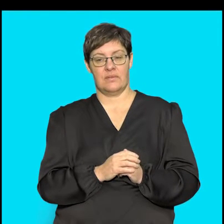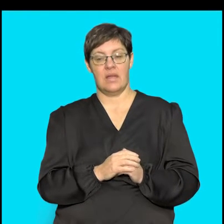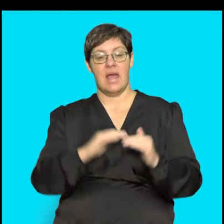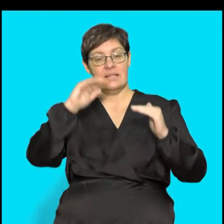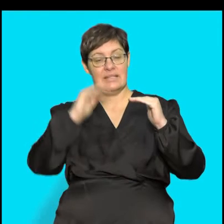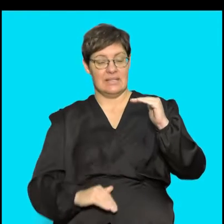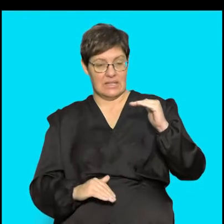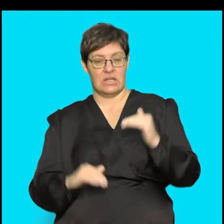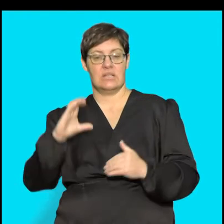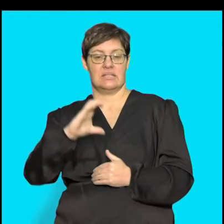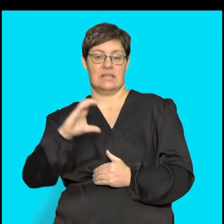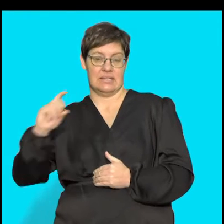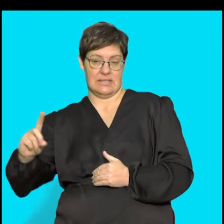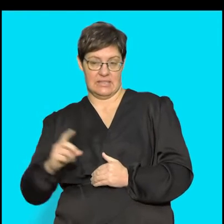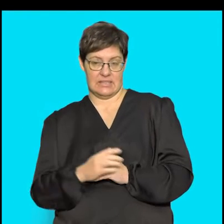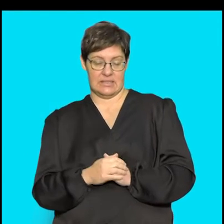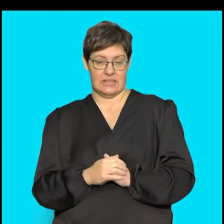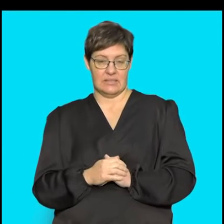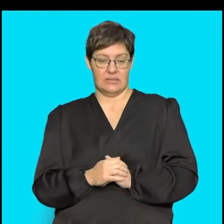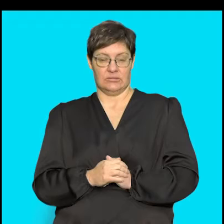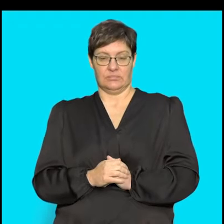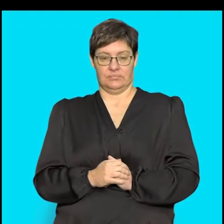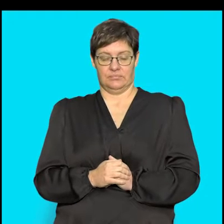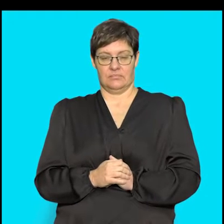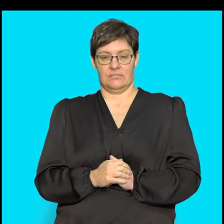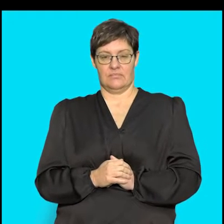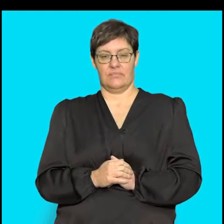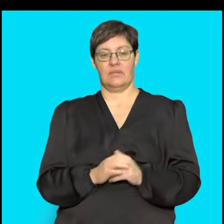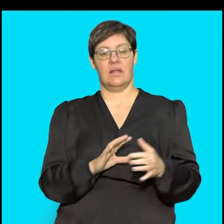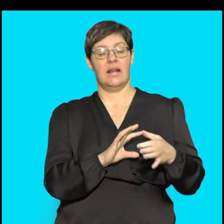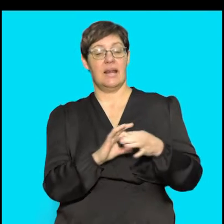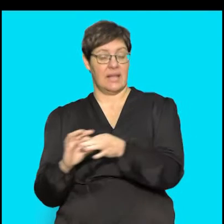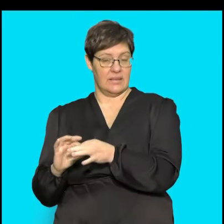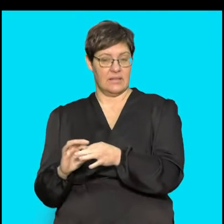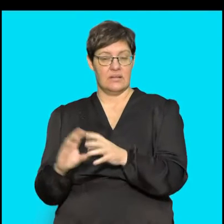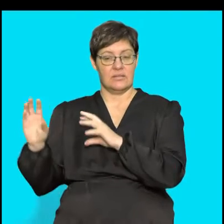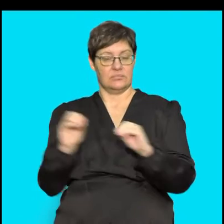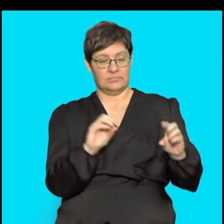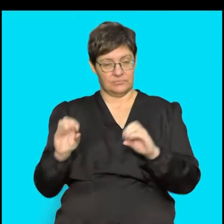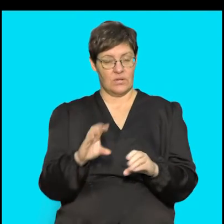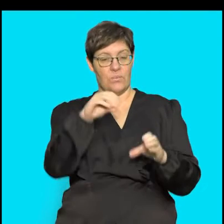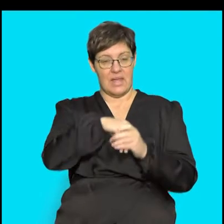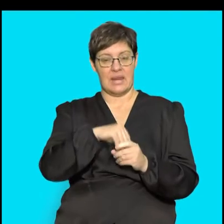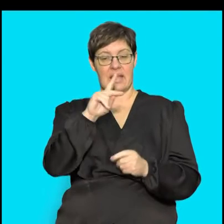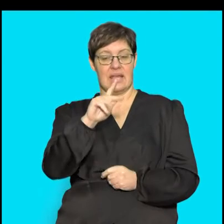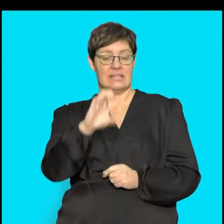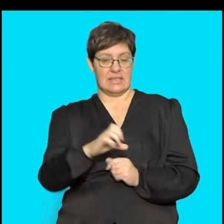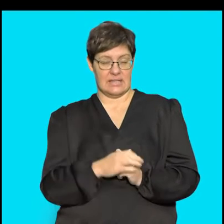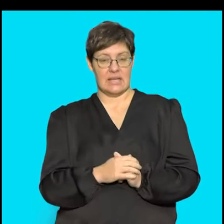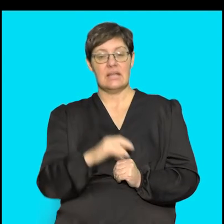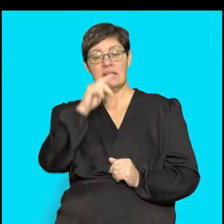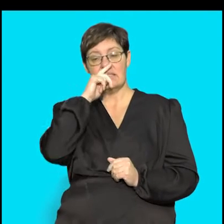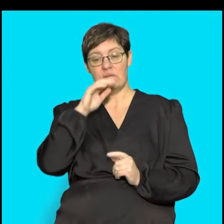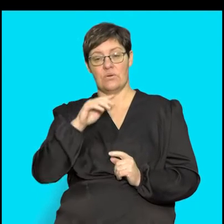and the decrease of C and D, and we link that and substitute that into Kc, we see